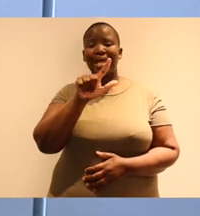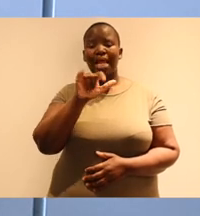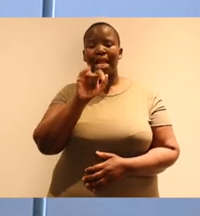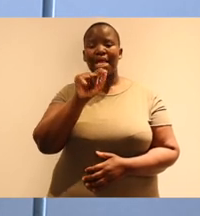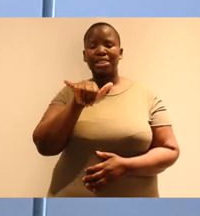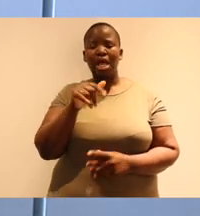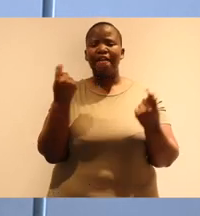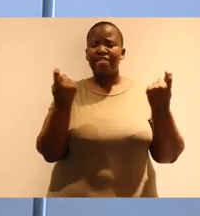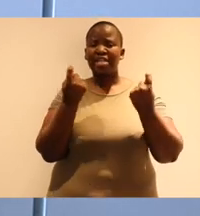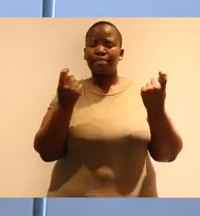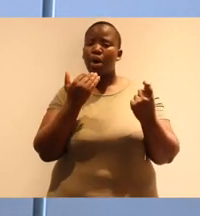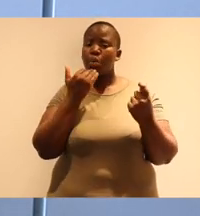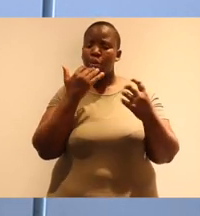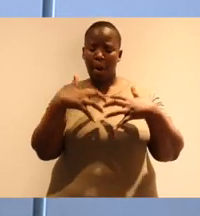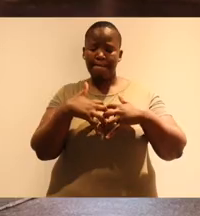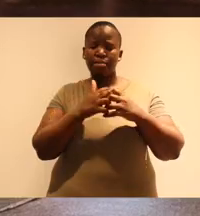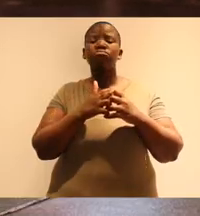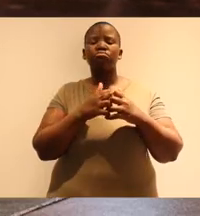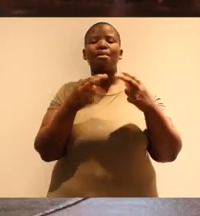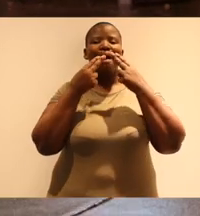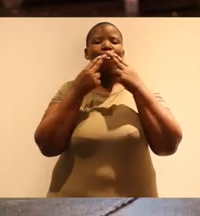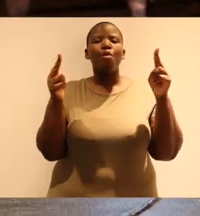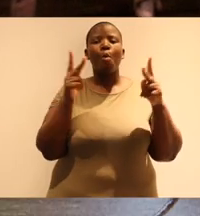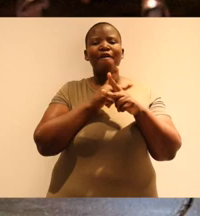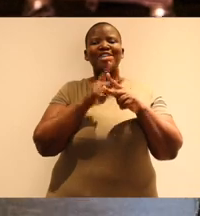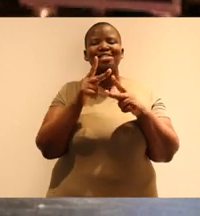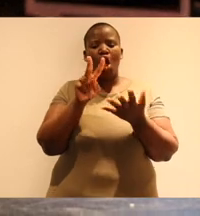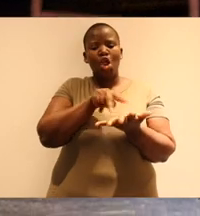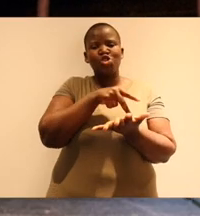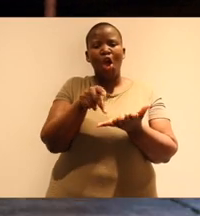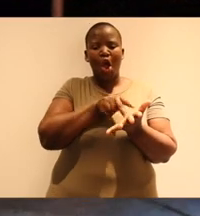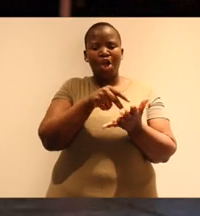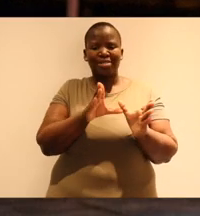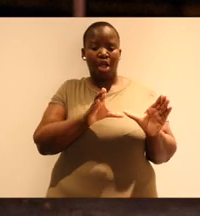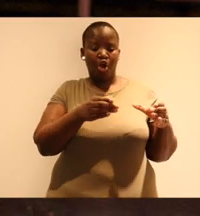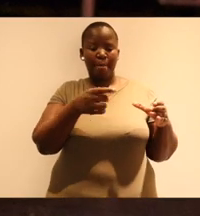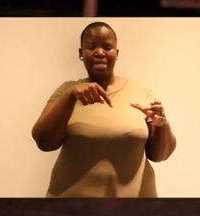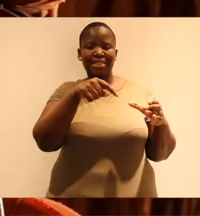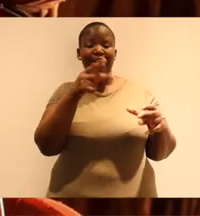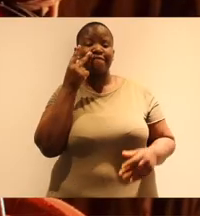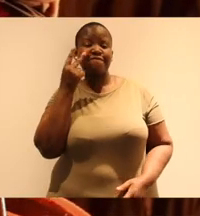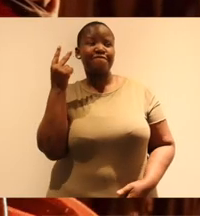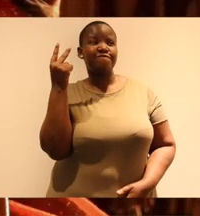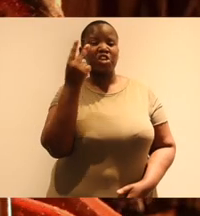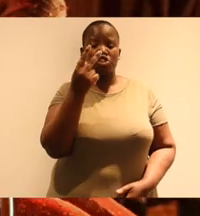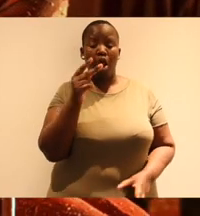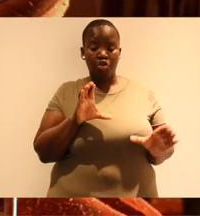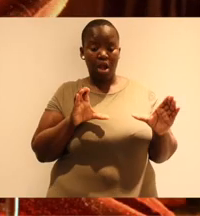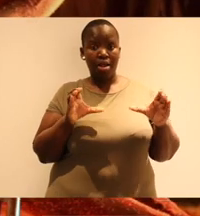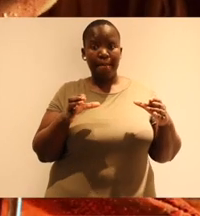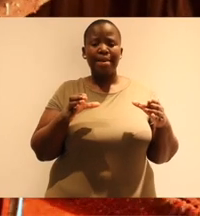been founded by Unmute Professional Dance Company, that is a visionary